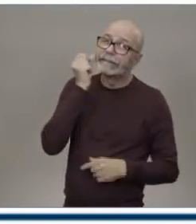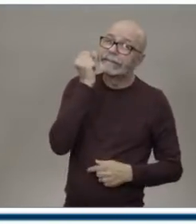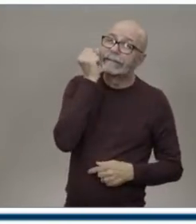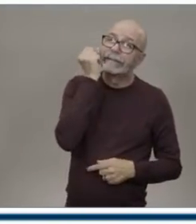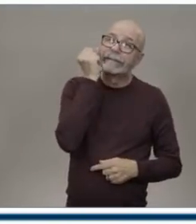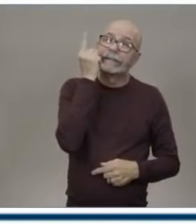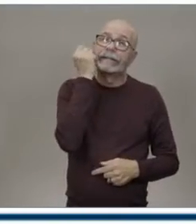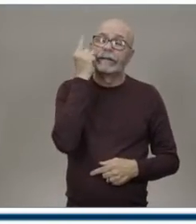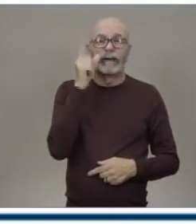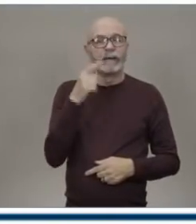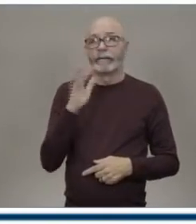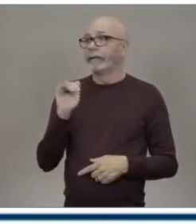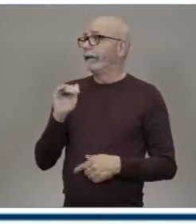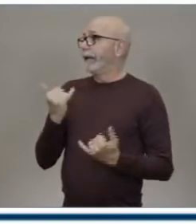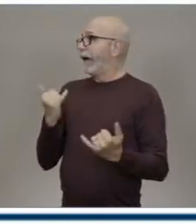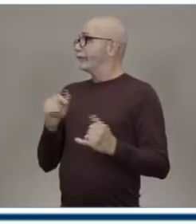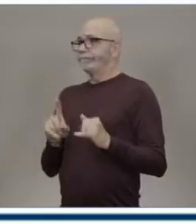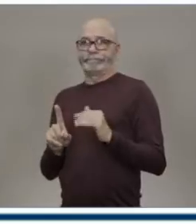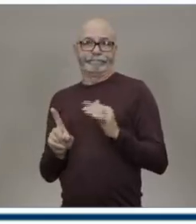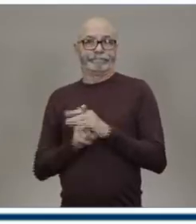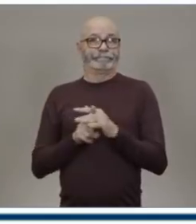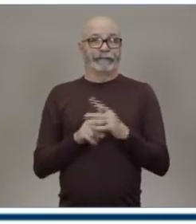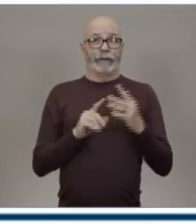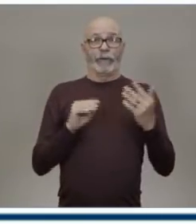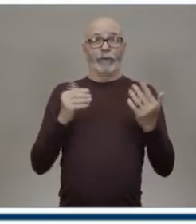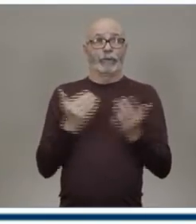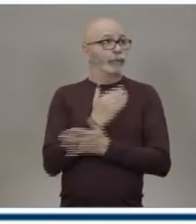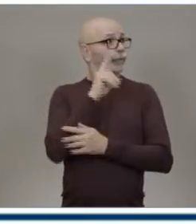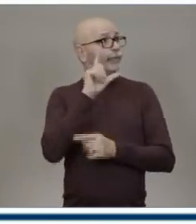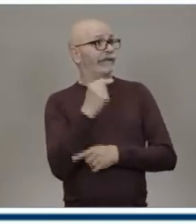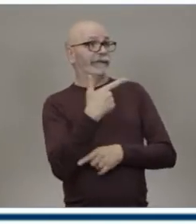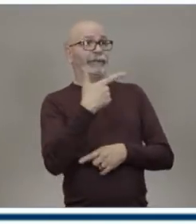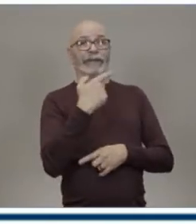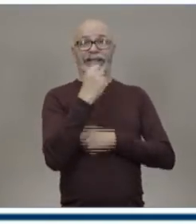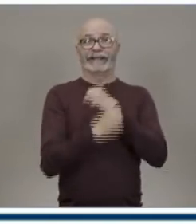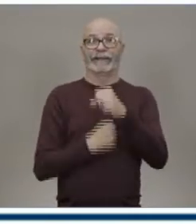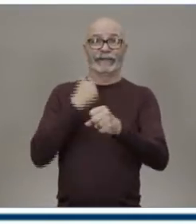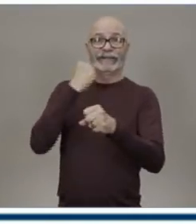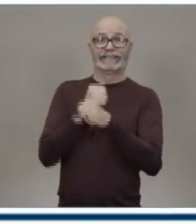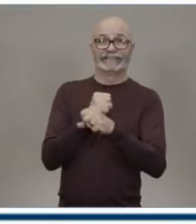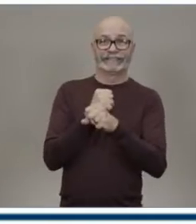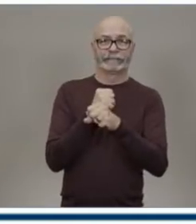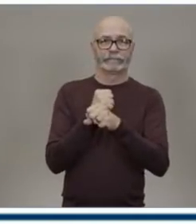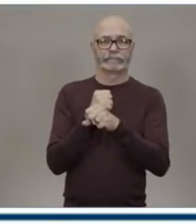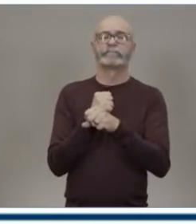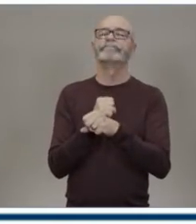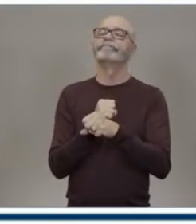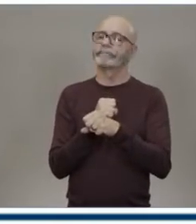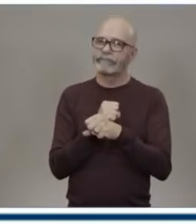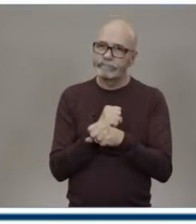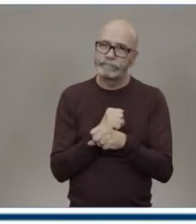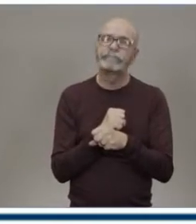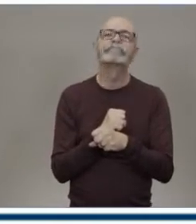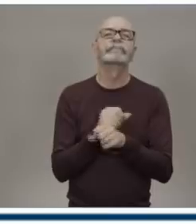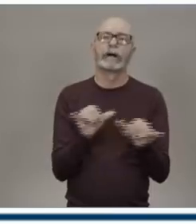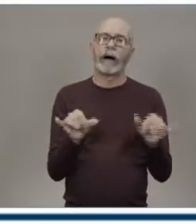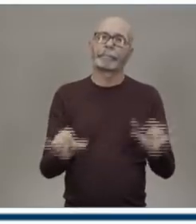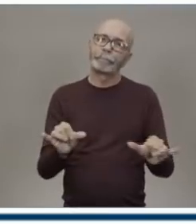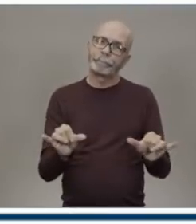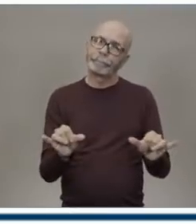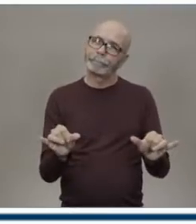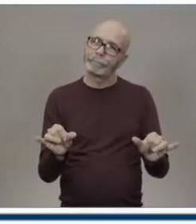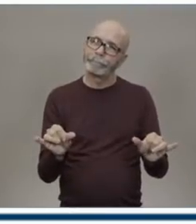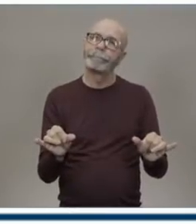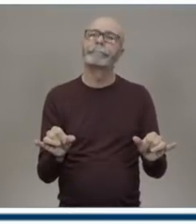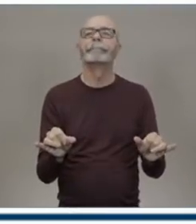enter 2021. And in my mind, that we need to do that to put ourselves in the best possible position as we start to roll